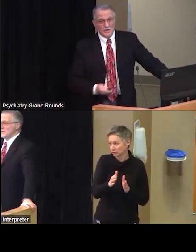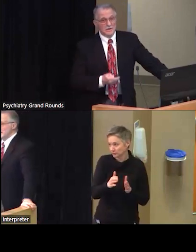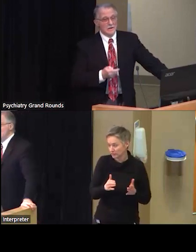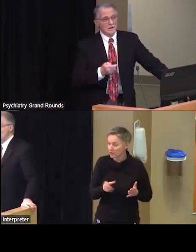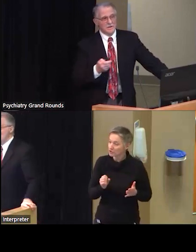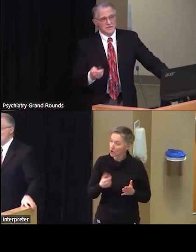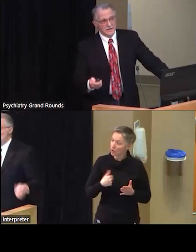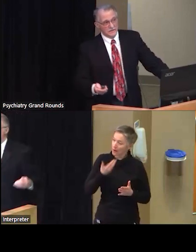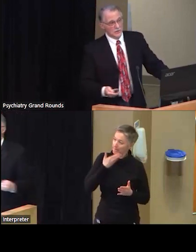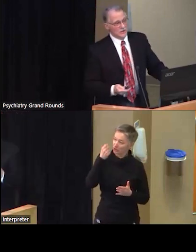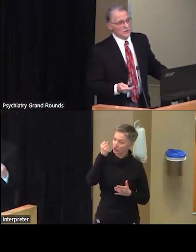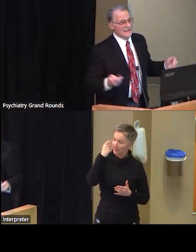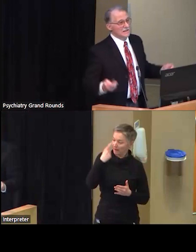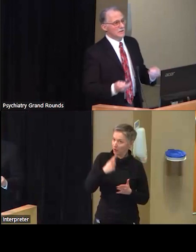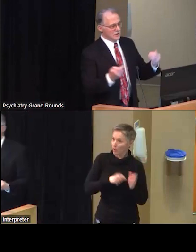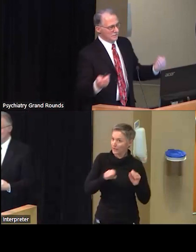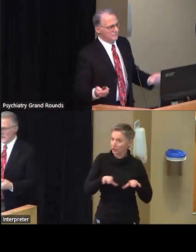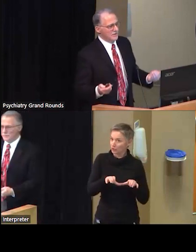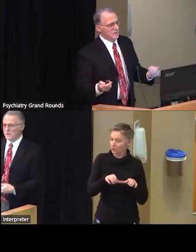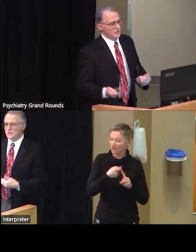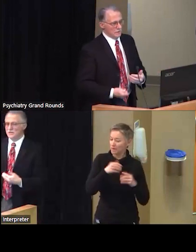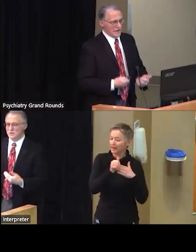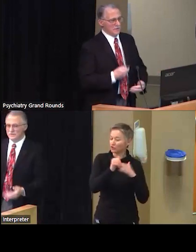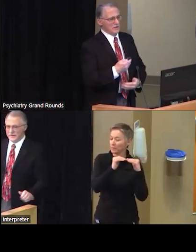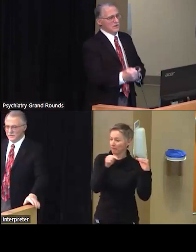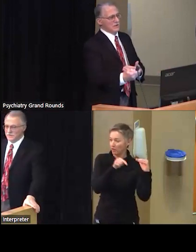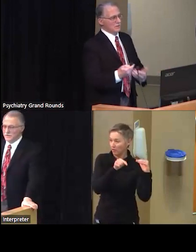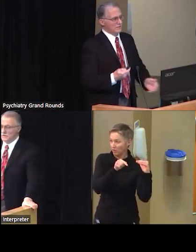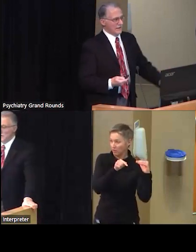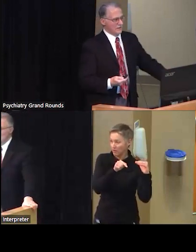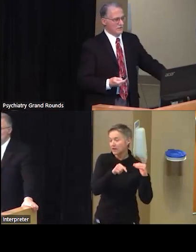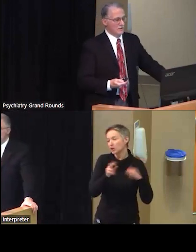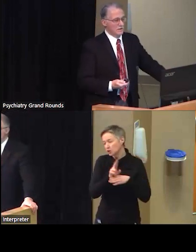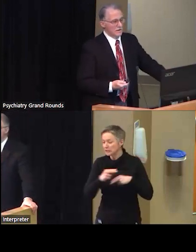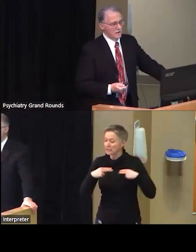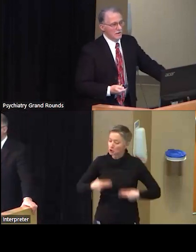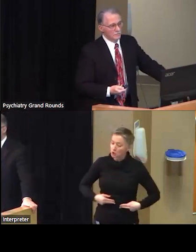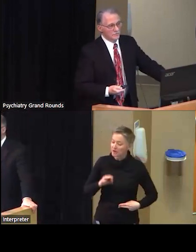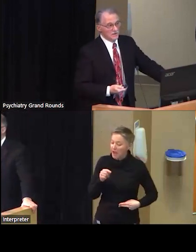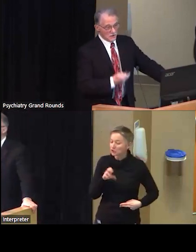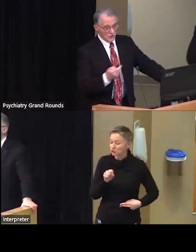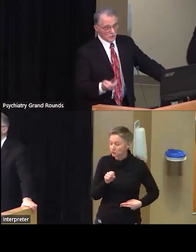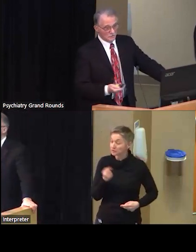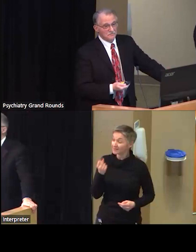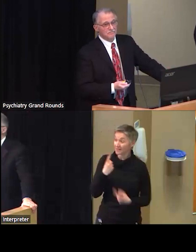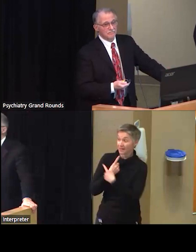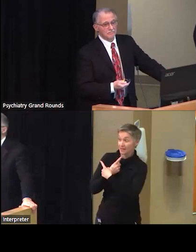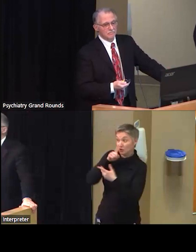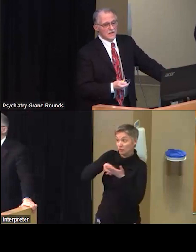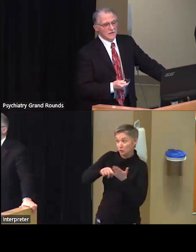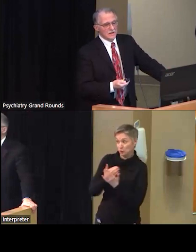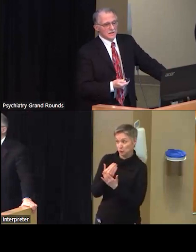into more understanding of what we could do in leadership with the application of human factors. And this is new.